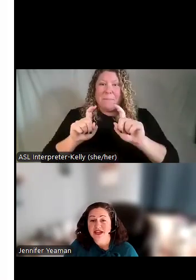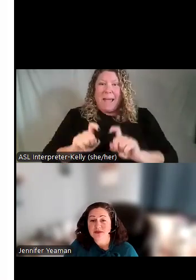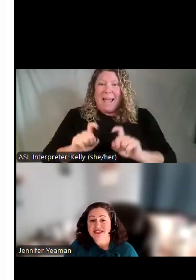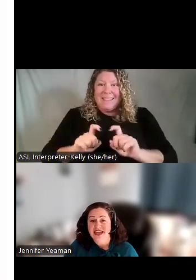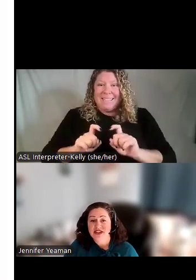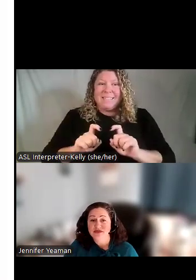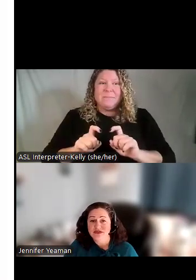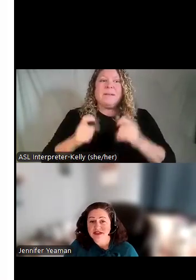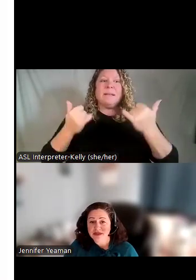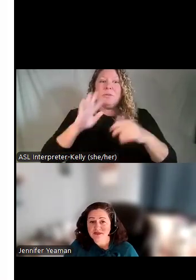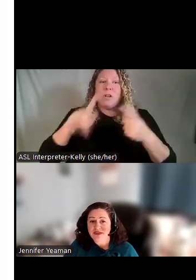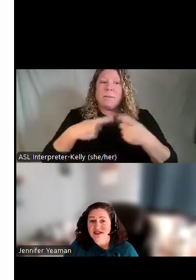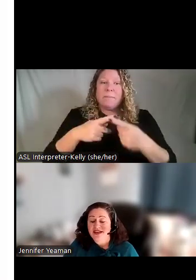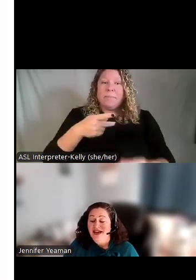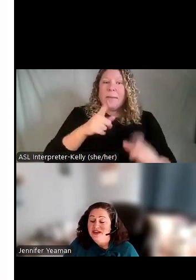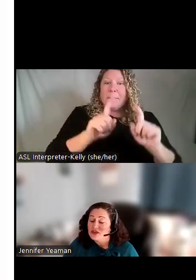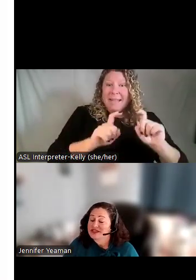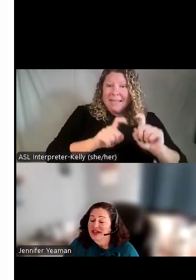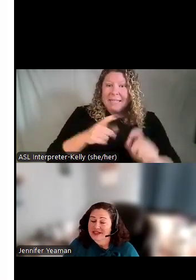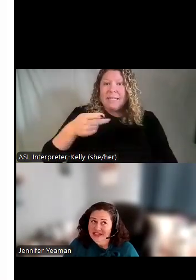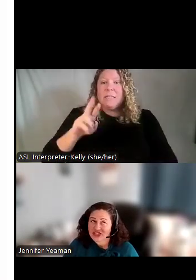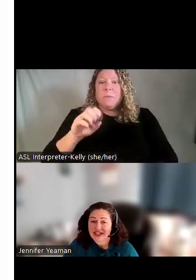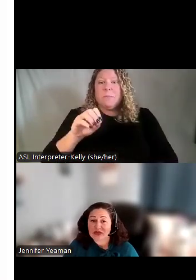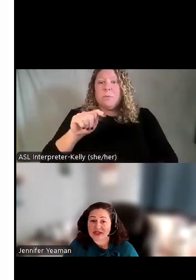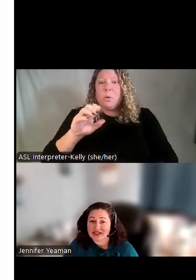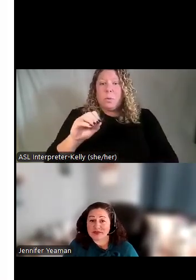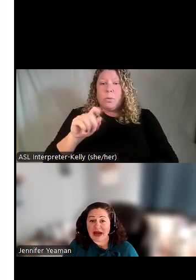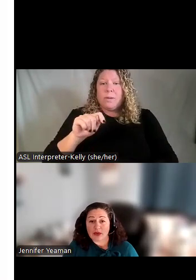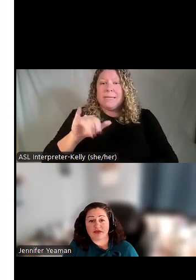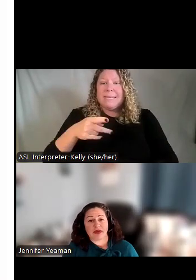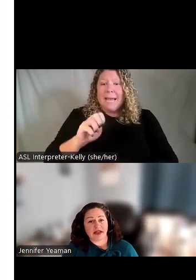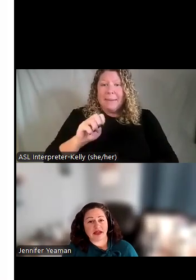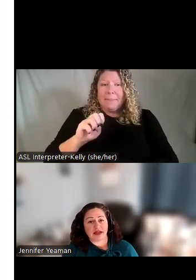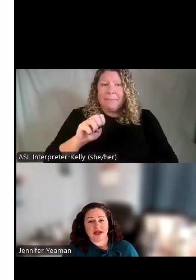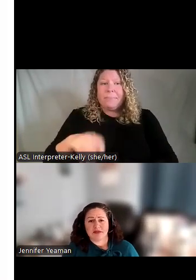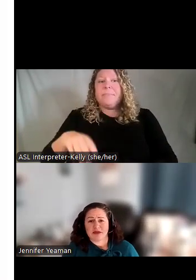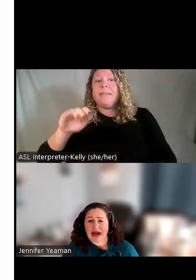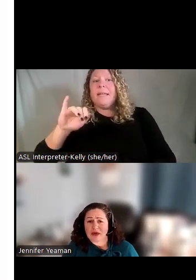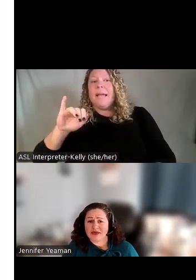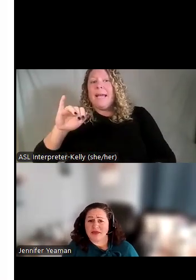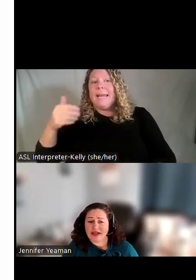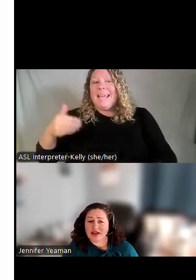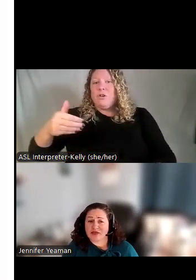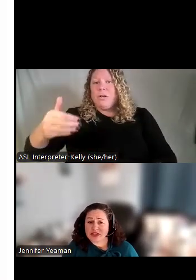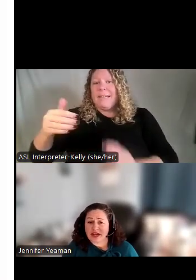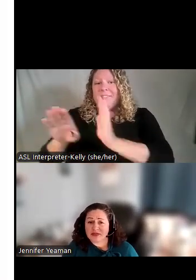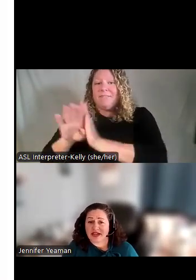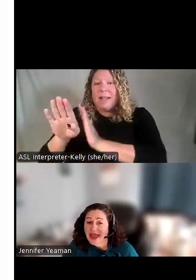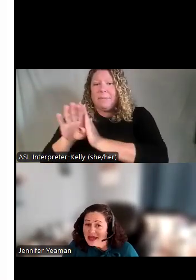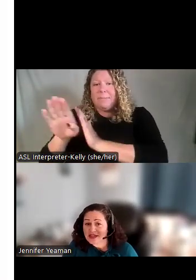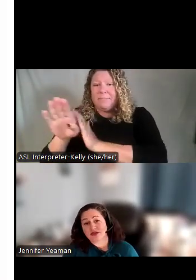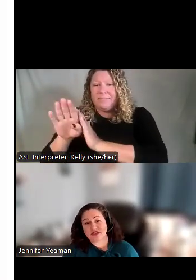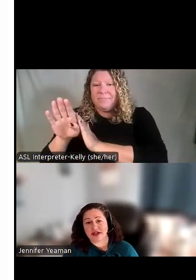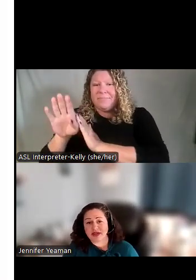discussing prototypes and iterative development. I know the session title is Power of the Pilot, but Power of the Pilot,